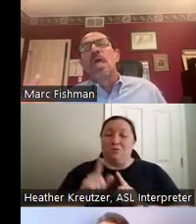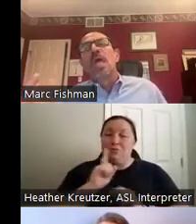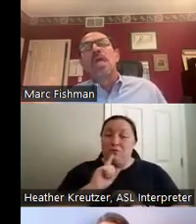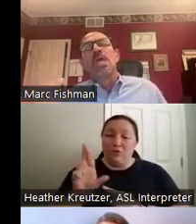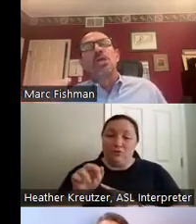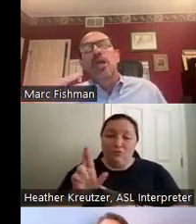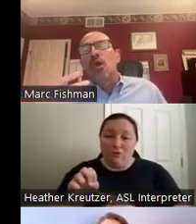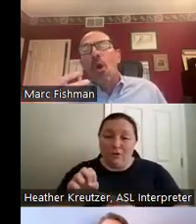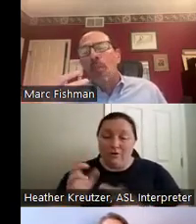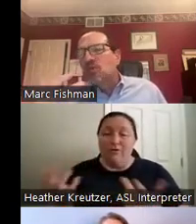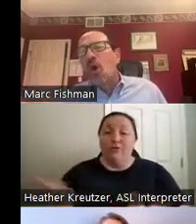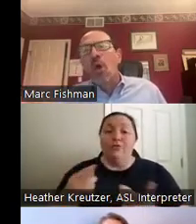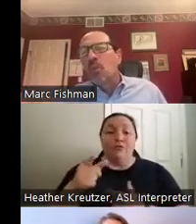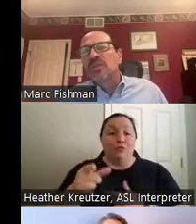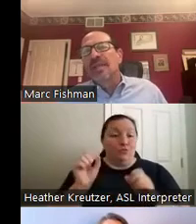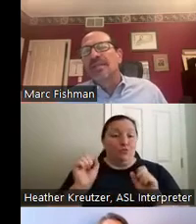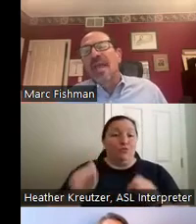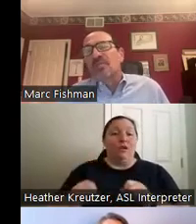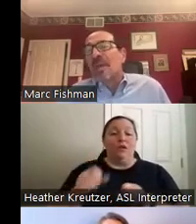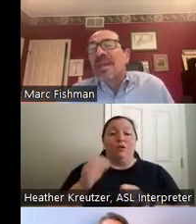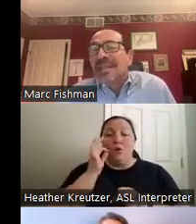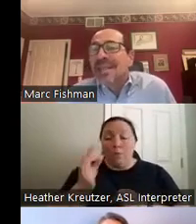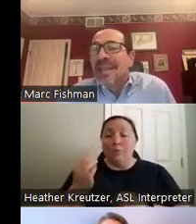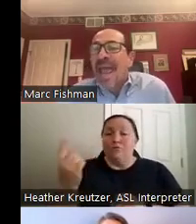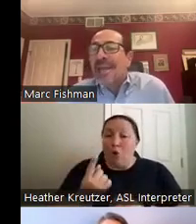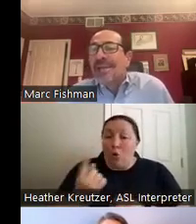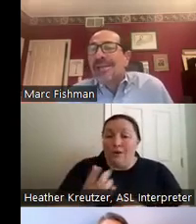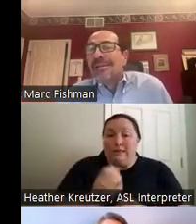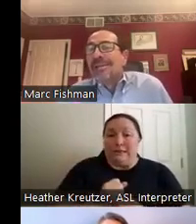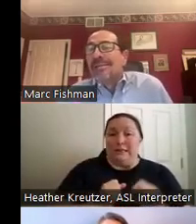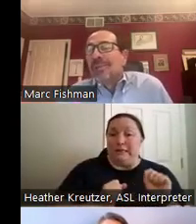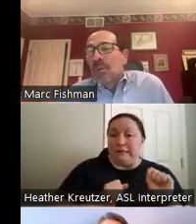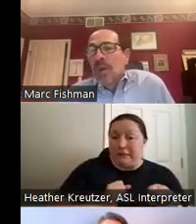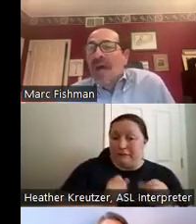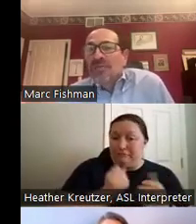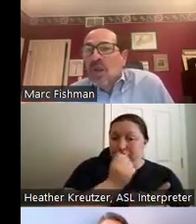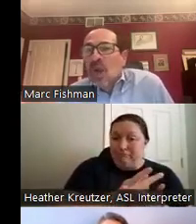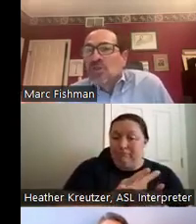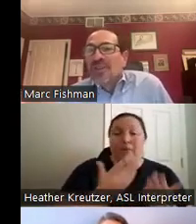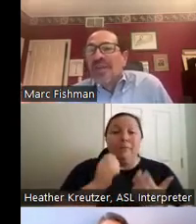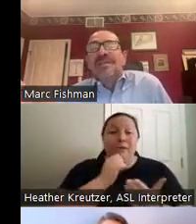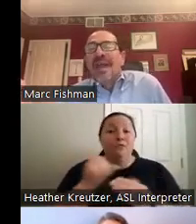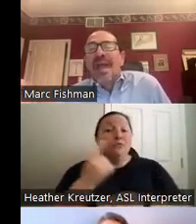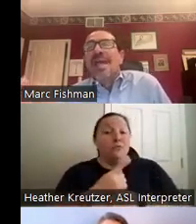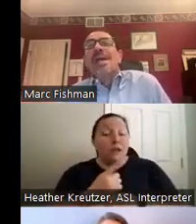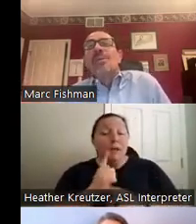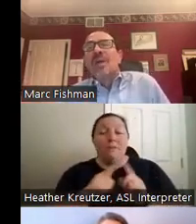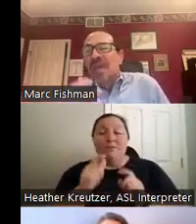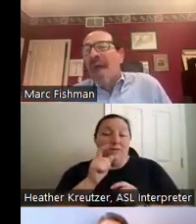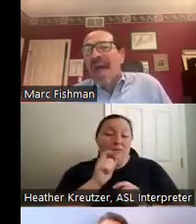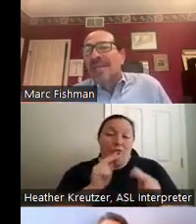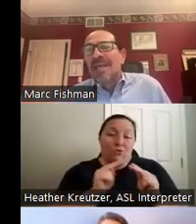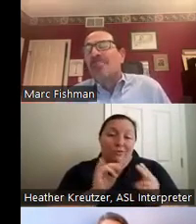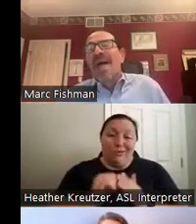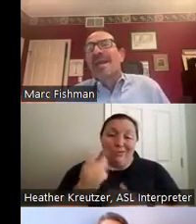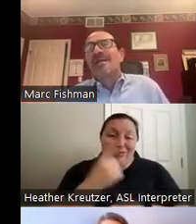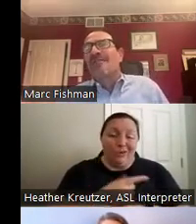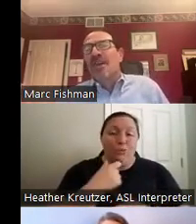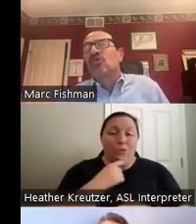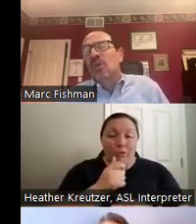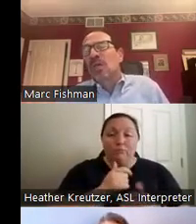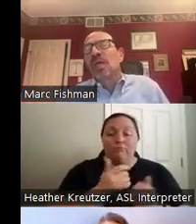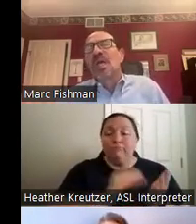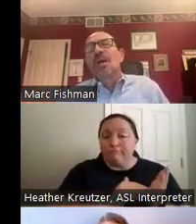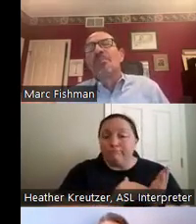moon. You can almost always get to yes. Maybe not today, but we don't have to negotiate that today. We keep at it,